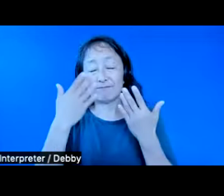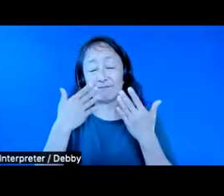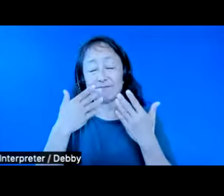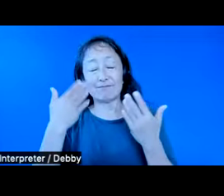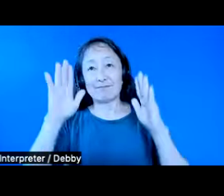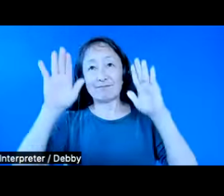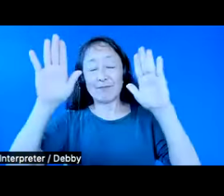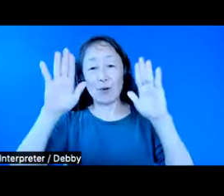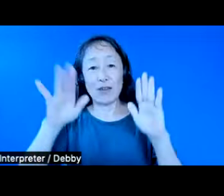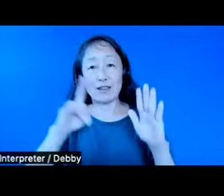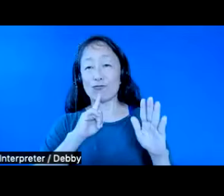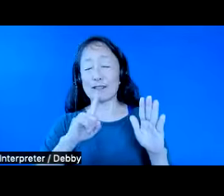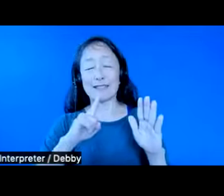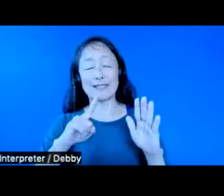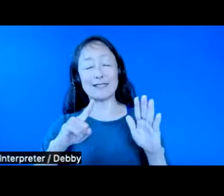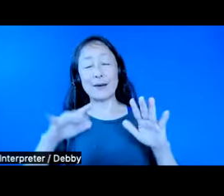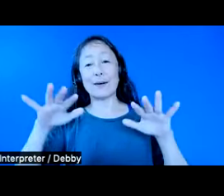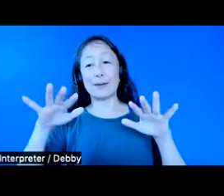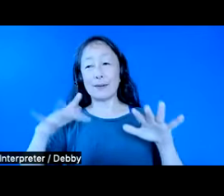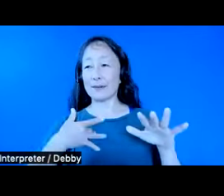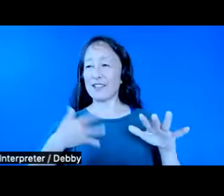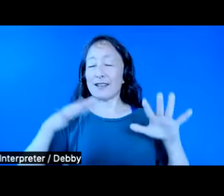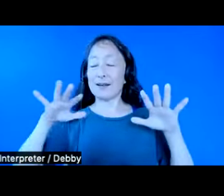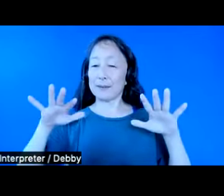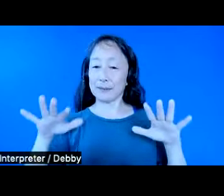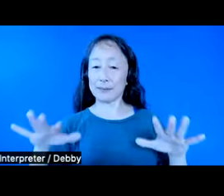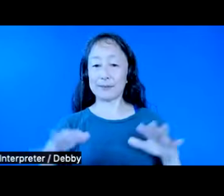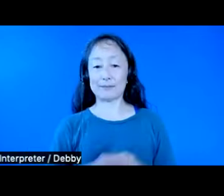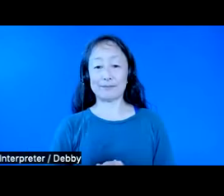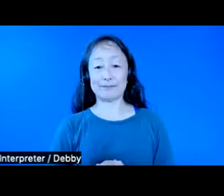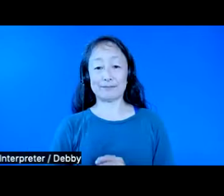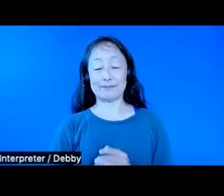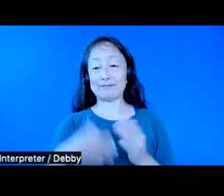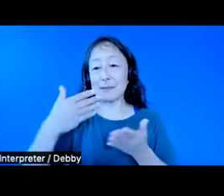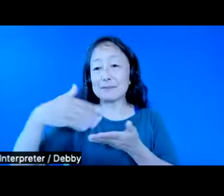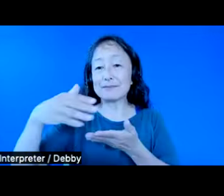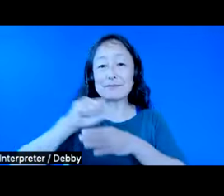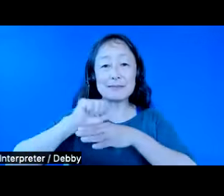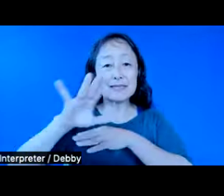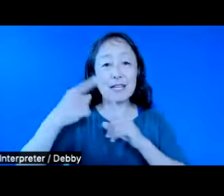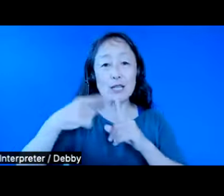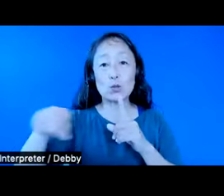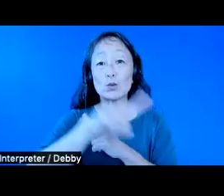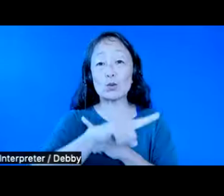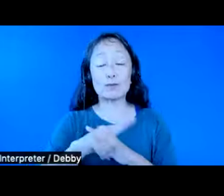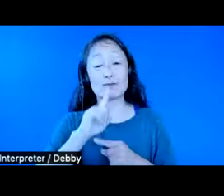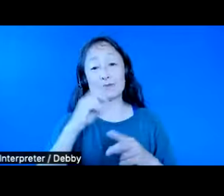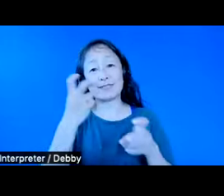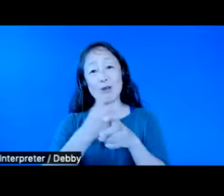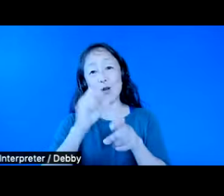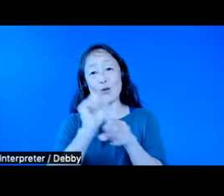So I'm sending this all to you. It's hard work we do. We got to take care of ourselves.